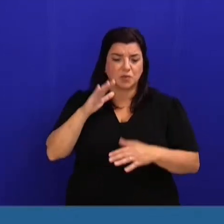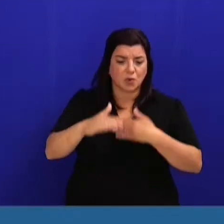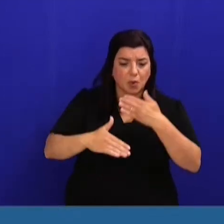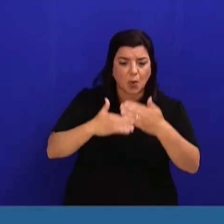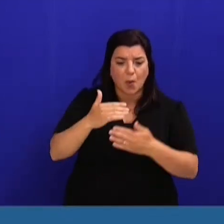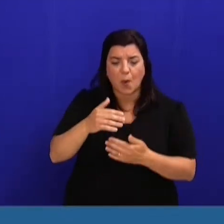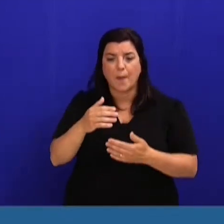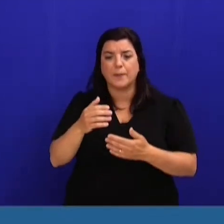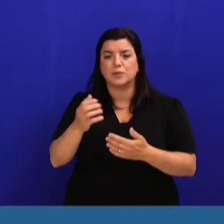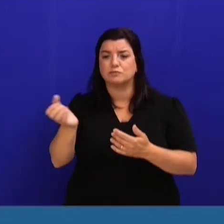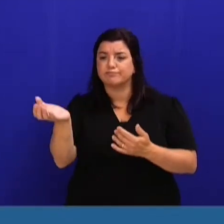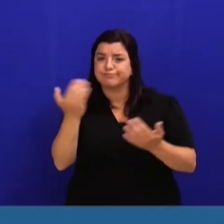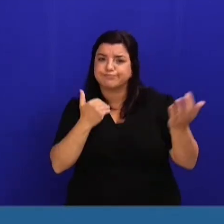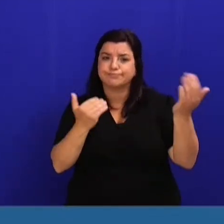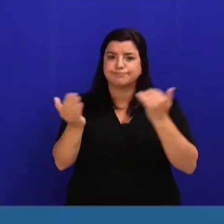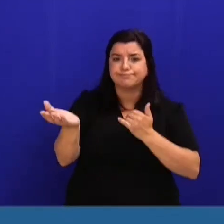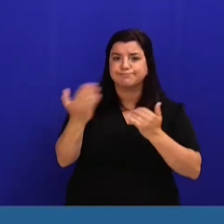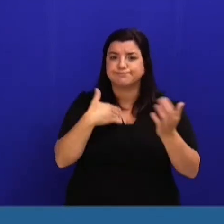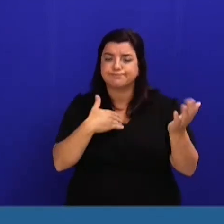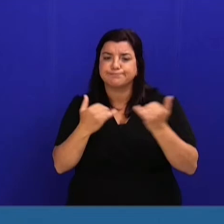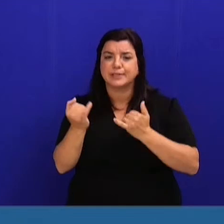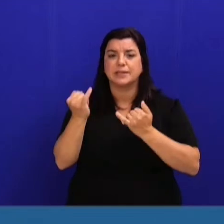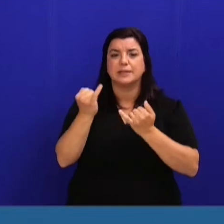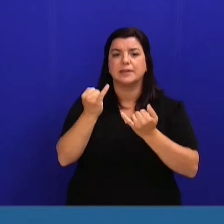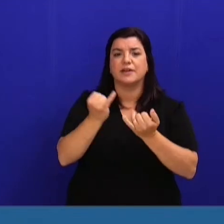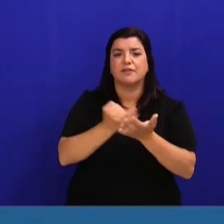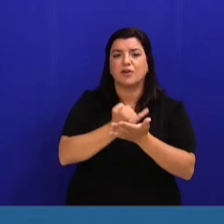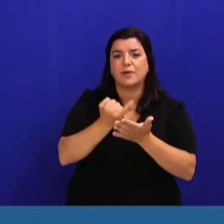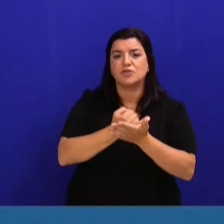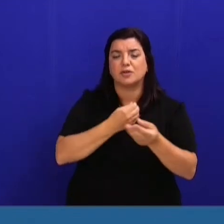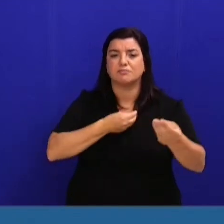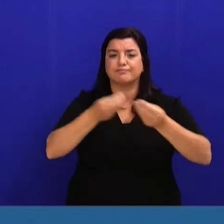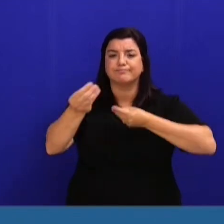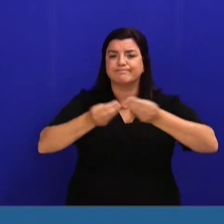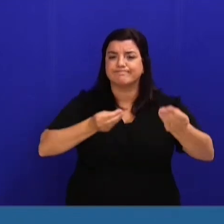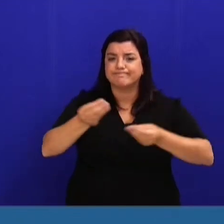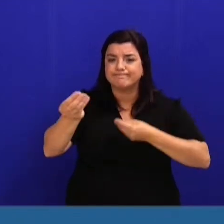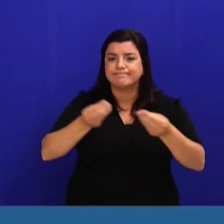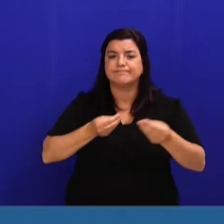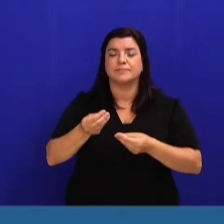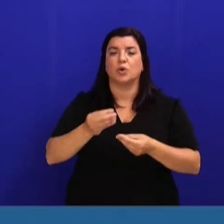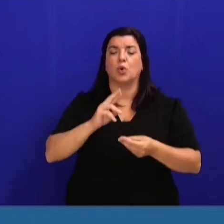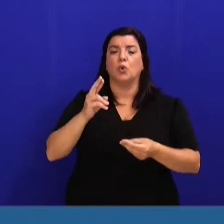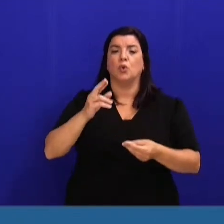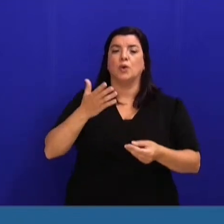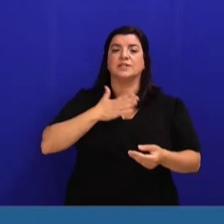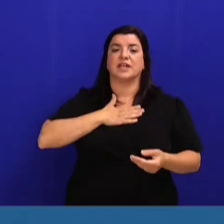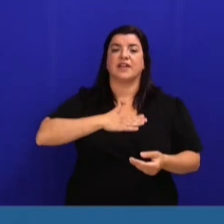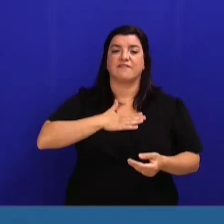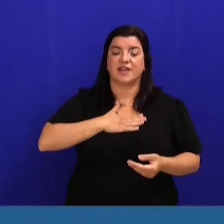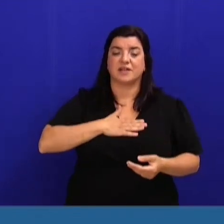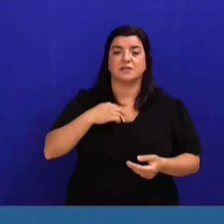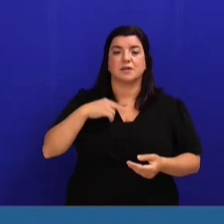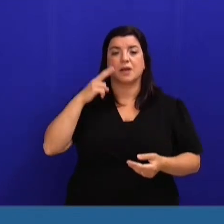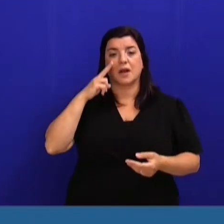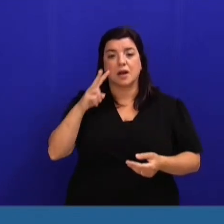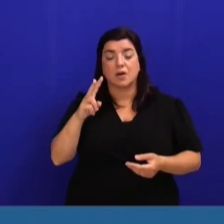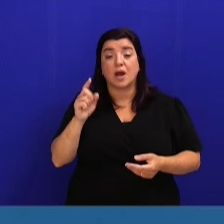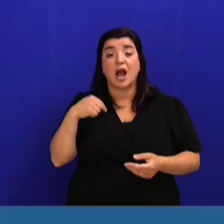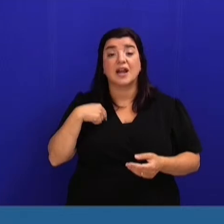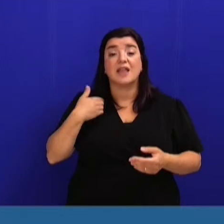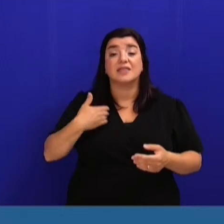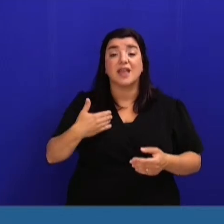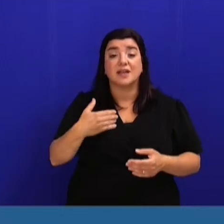Medicines Authority li din tkun qiegħda tieħu wkoll xi side effects li jkun qegħdin jiġu rrappurtati u dejjem ikun qegħdin nagħmlu monitoraġġ. U dejjem